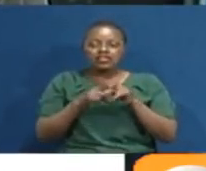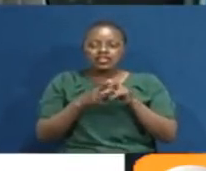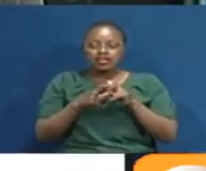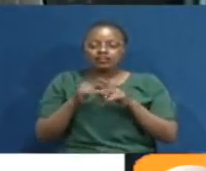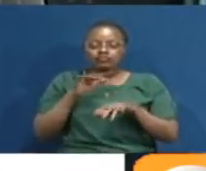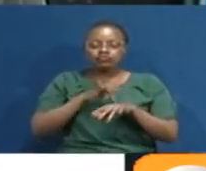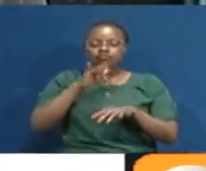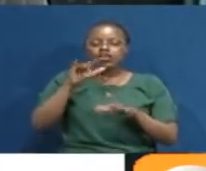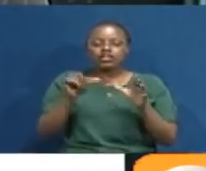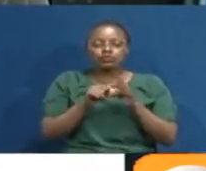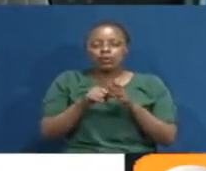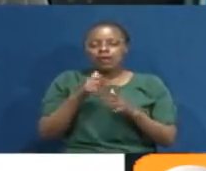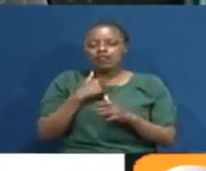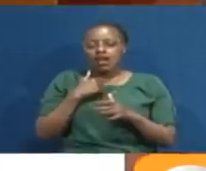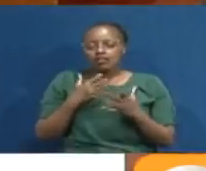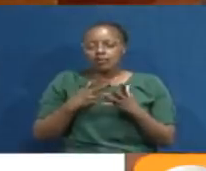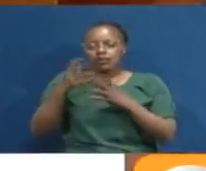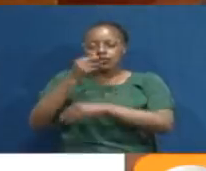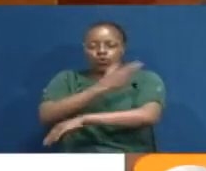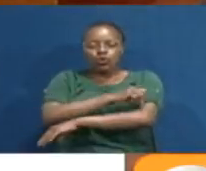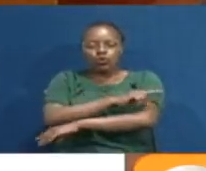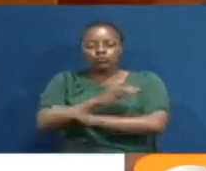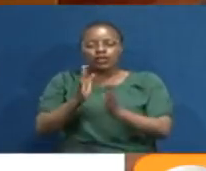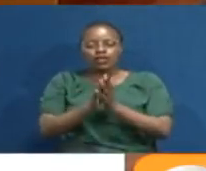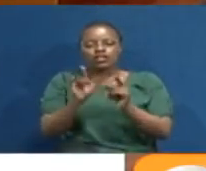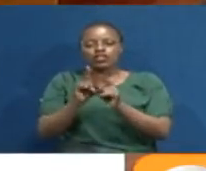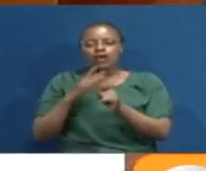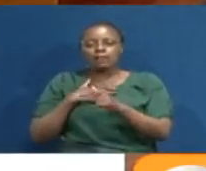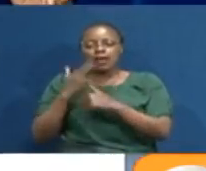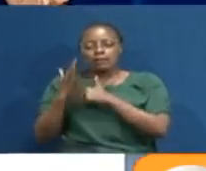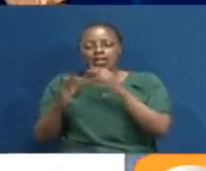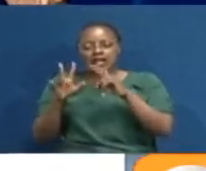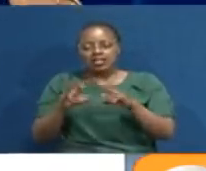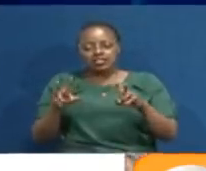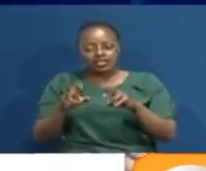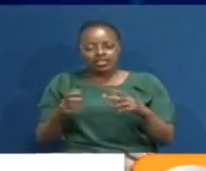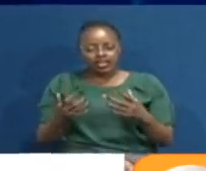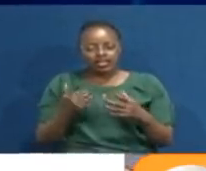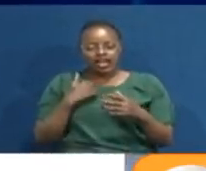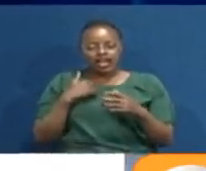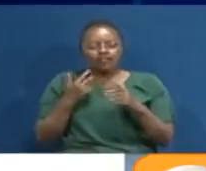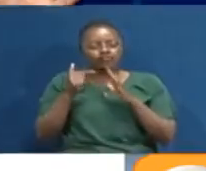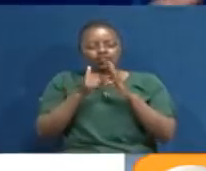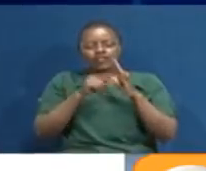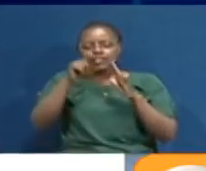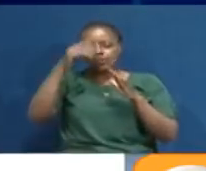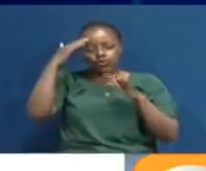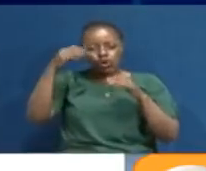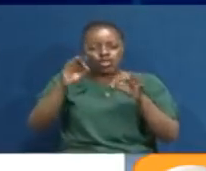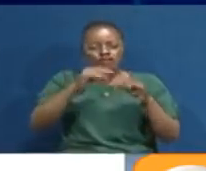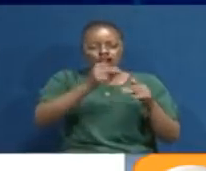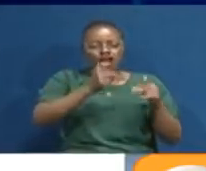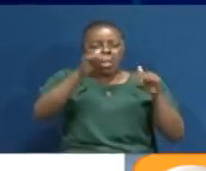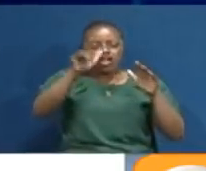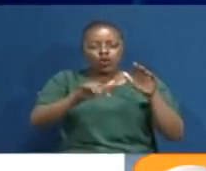in and causes problems. So I go to the hospital and my blood pressure is checked. The readings, how should I know if it's high or if